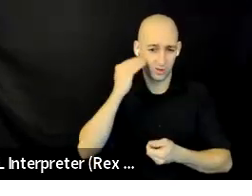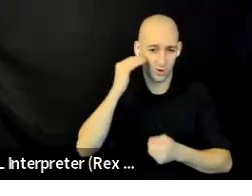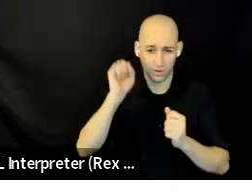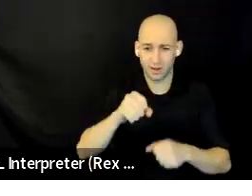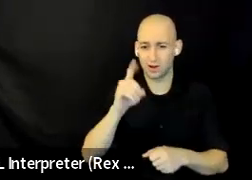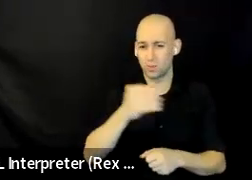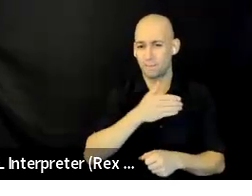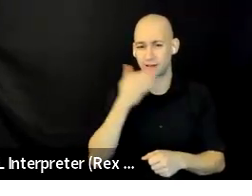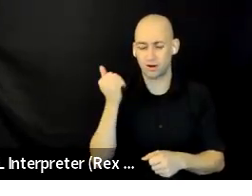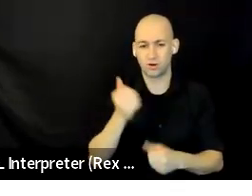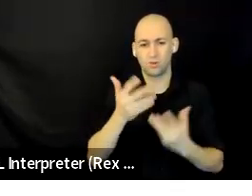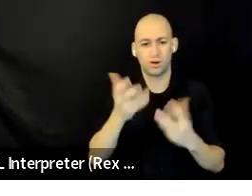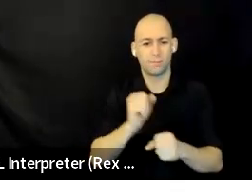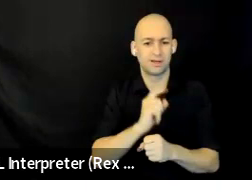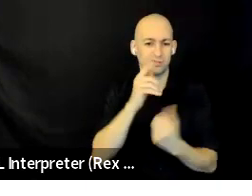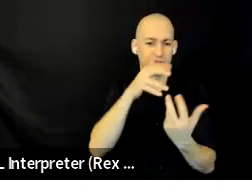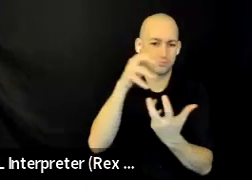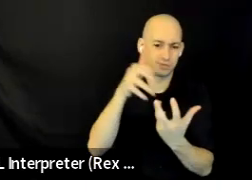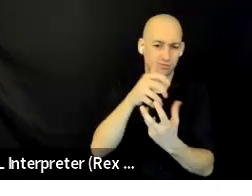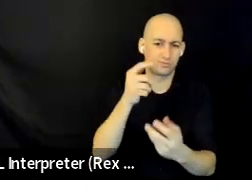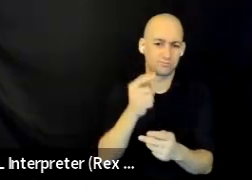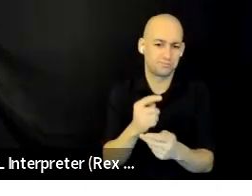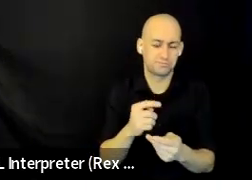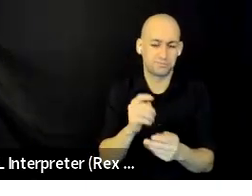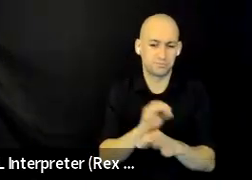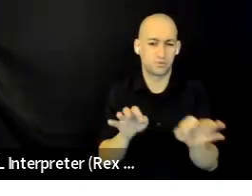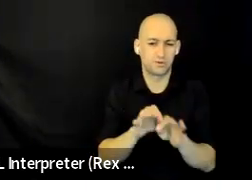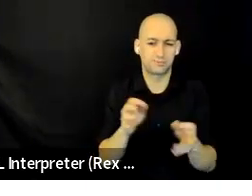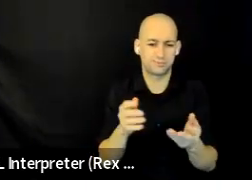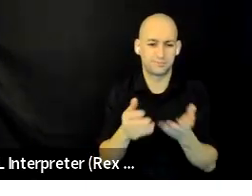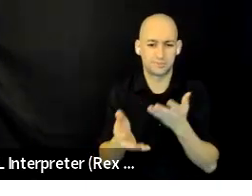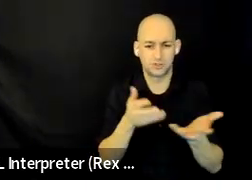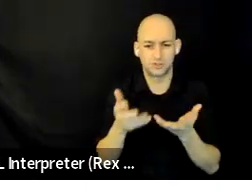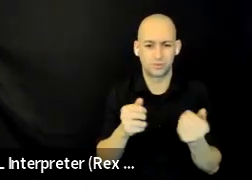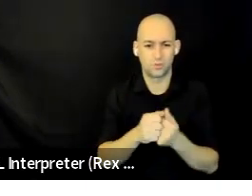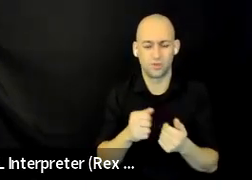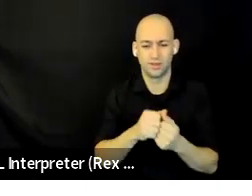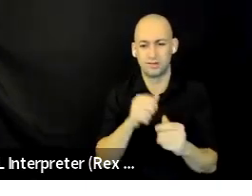that we're facilitating meaningful engagement with our partners and stakeholders. Next slide.